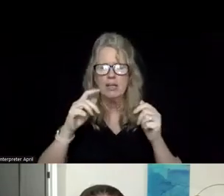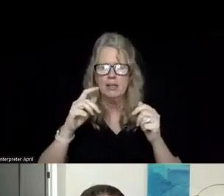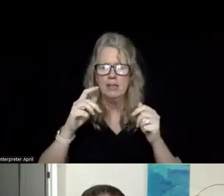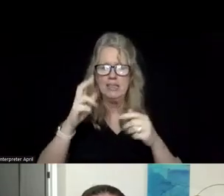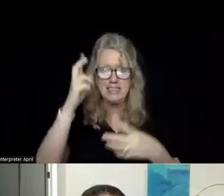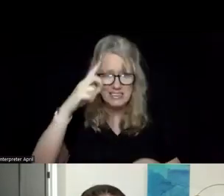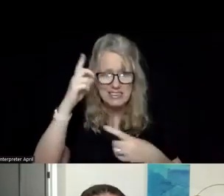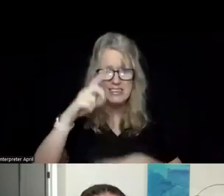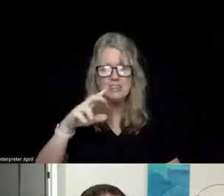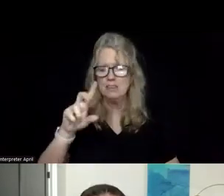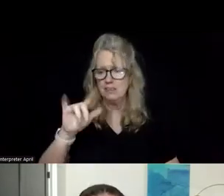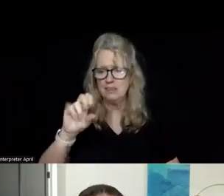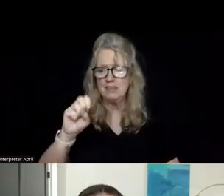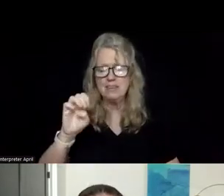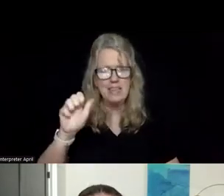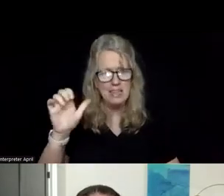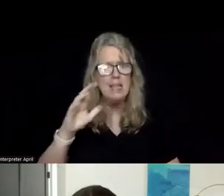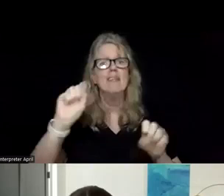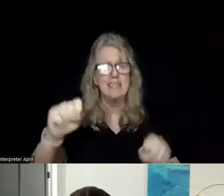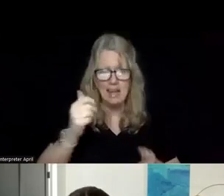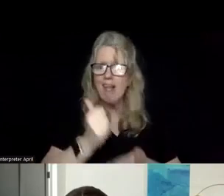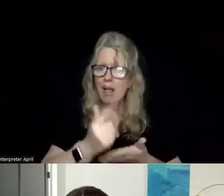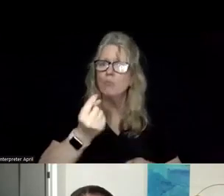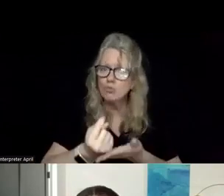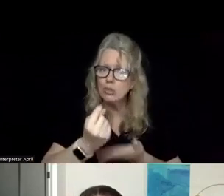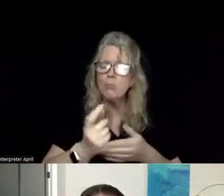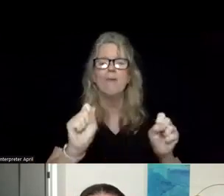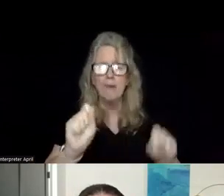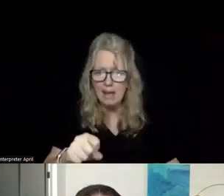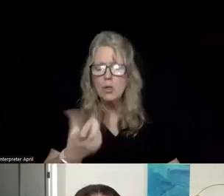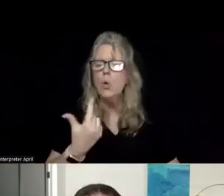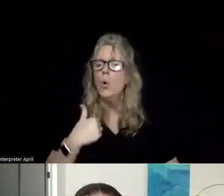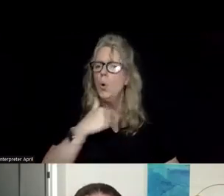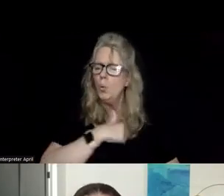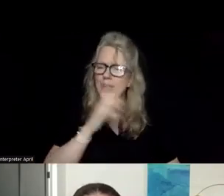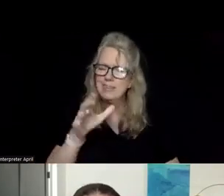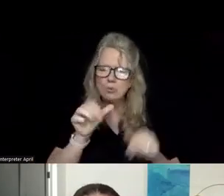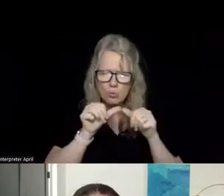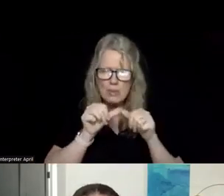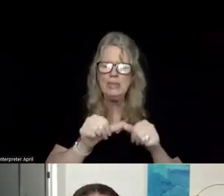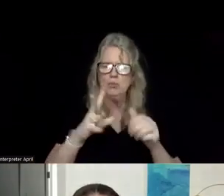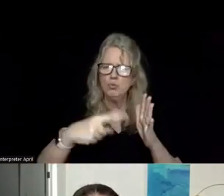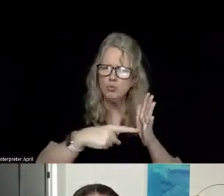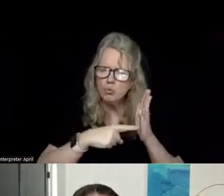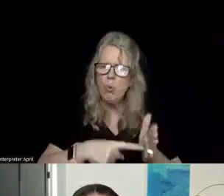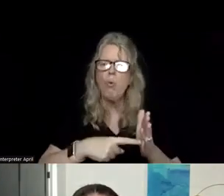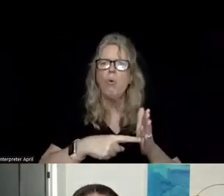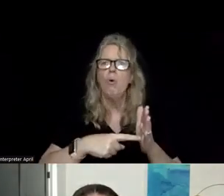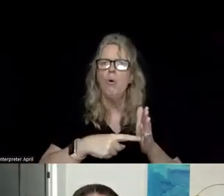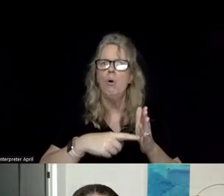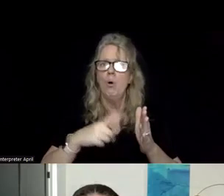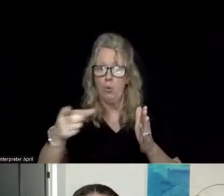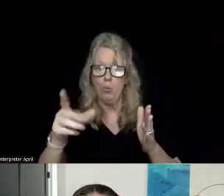disease and that it is treatable. And we need to continue to show what